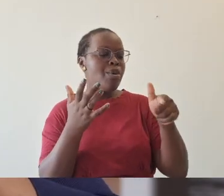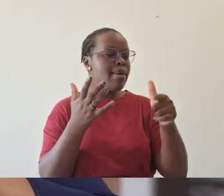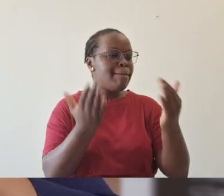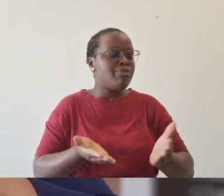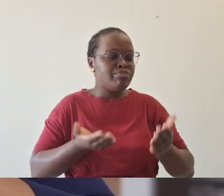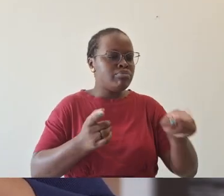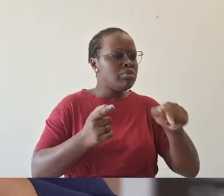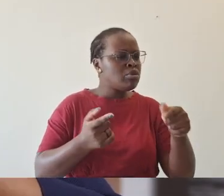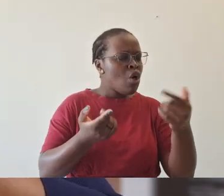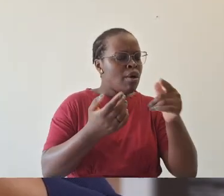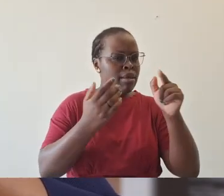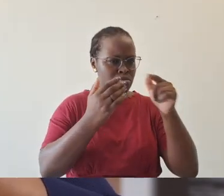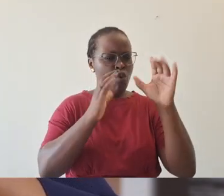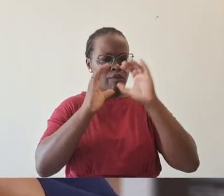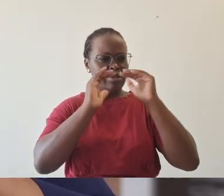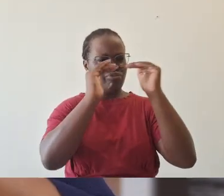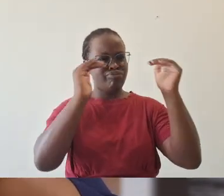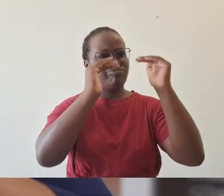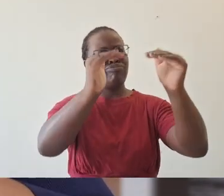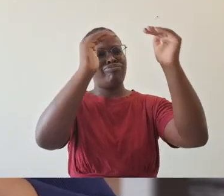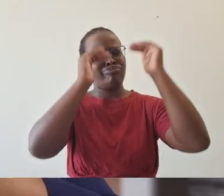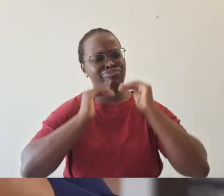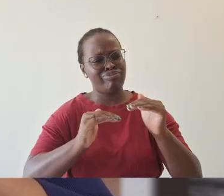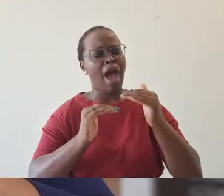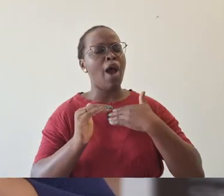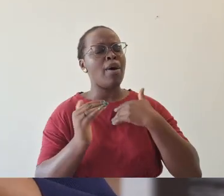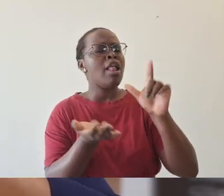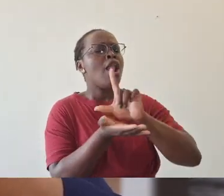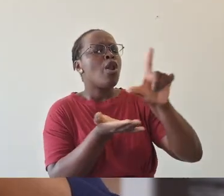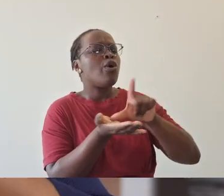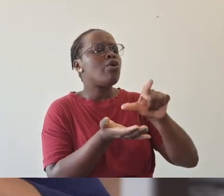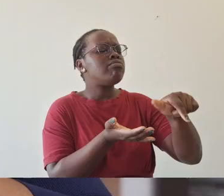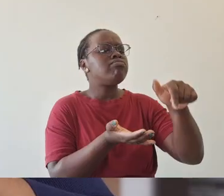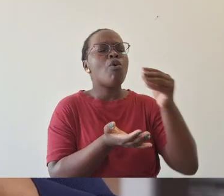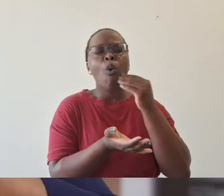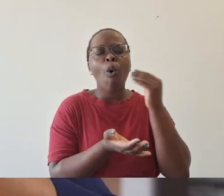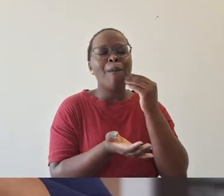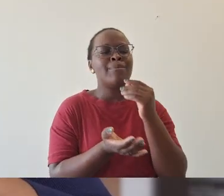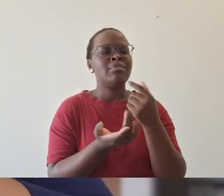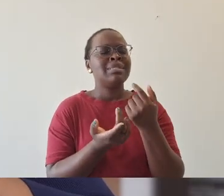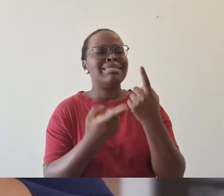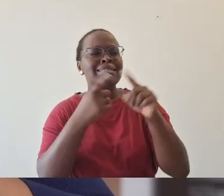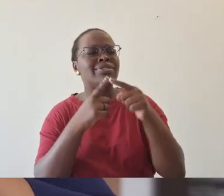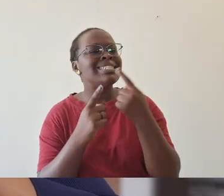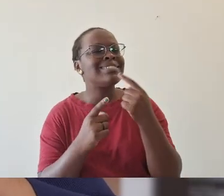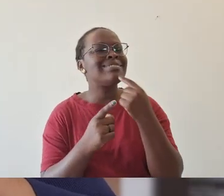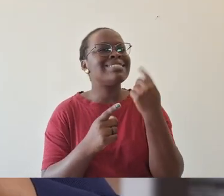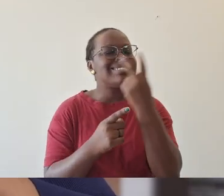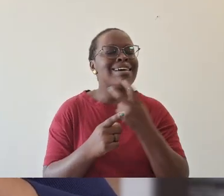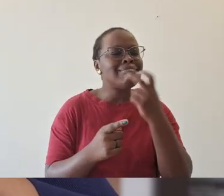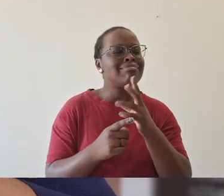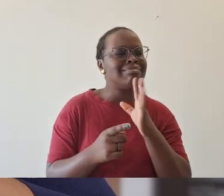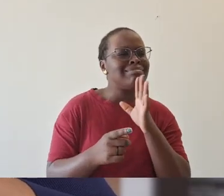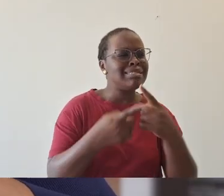this conversation lower to some of our more vernacular radio stations and community barazas and all of that. And I think